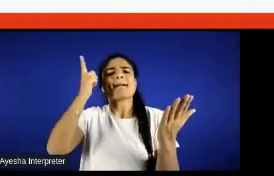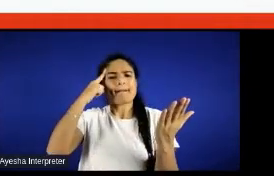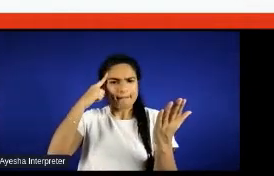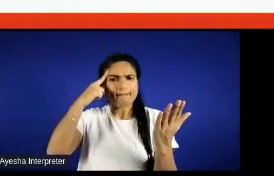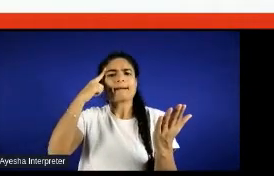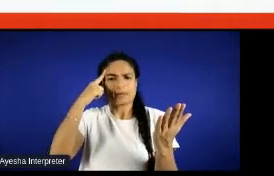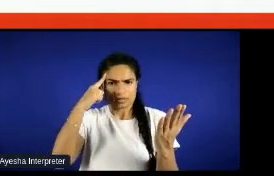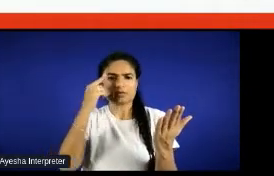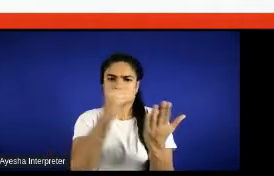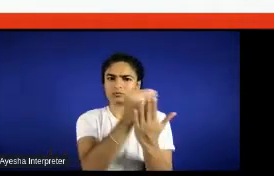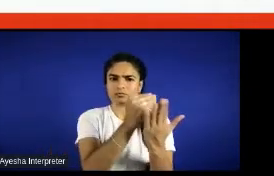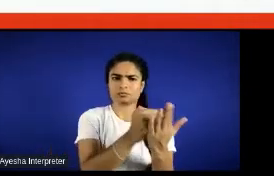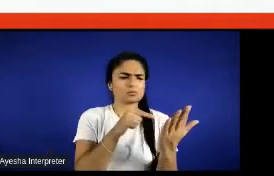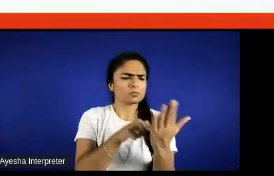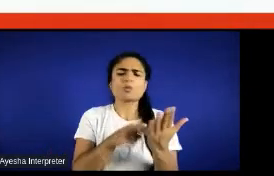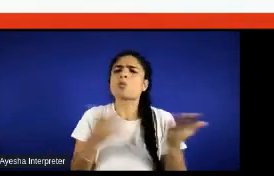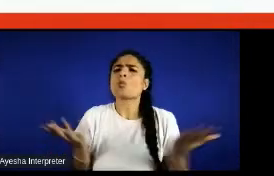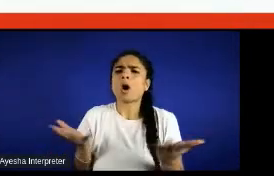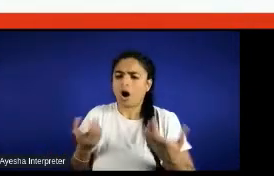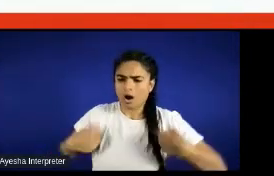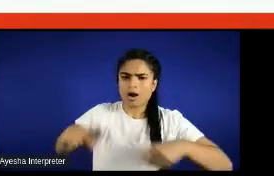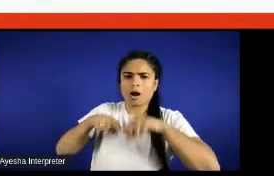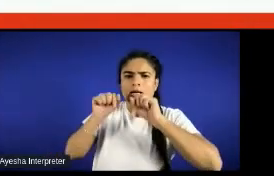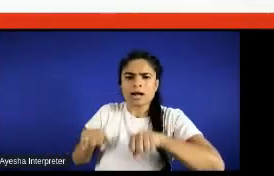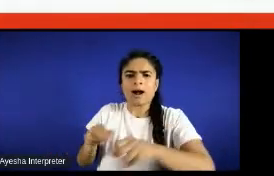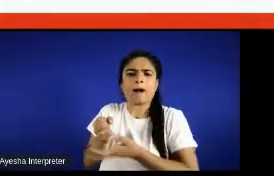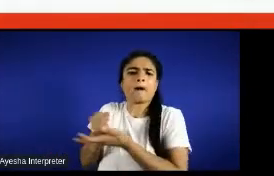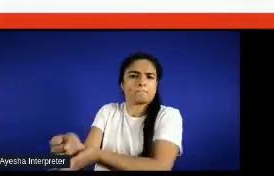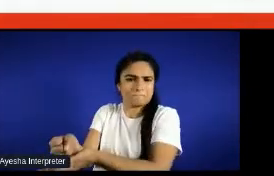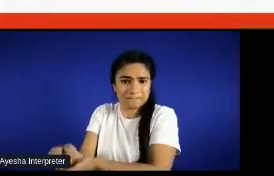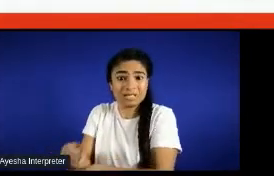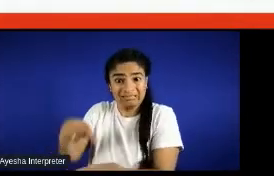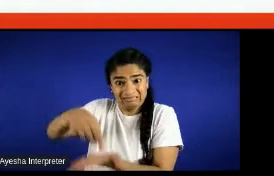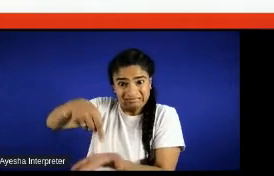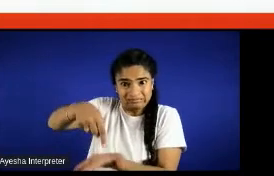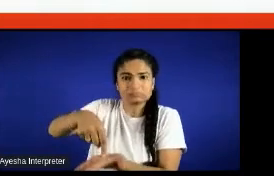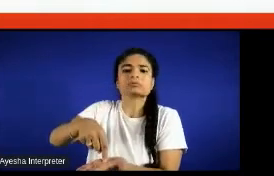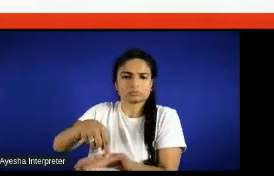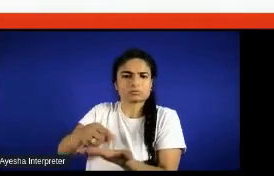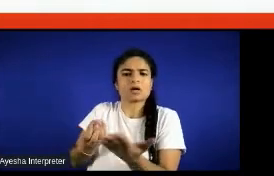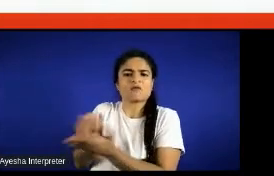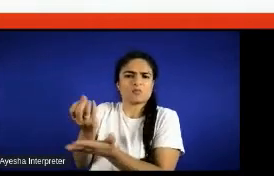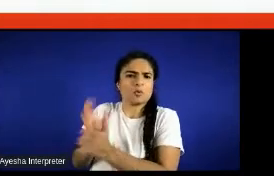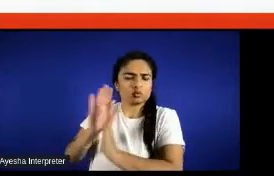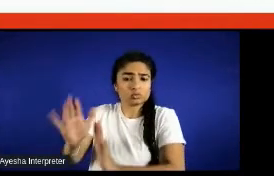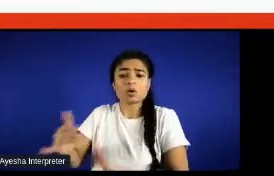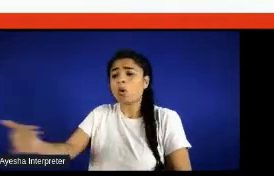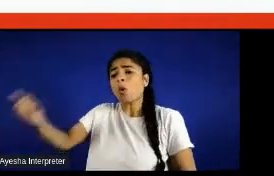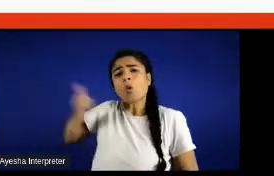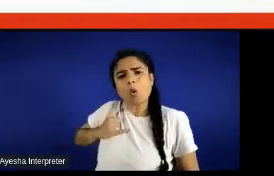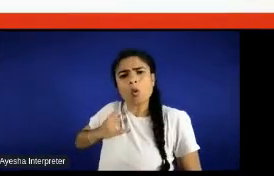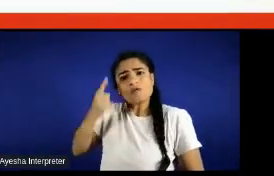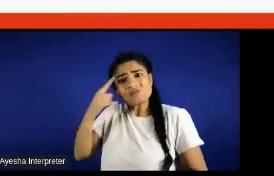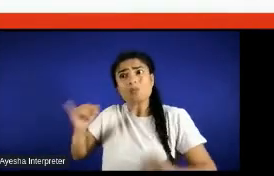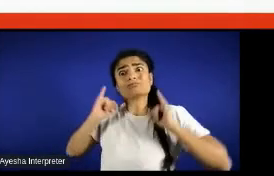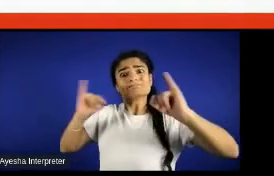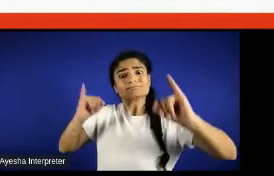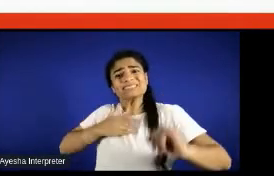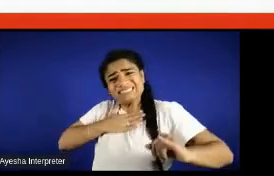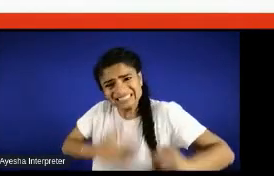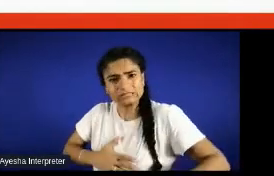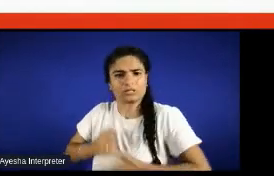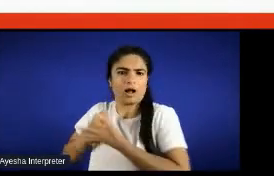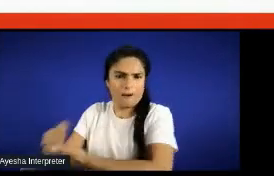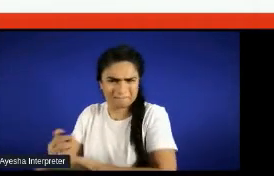Children is working, the available mechanisms, and as well as the